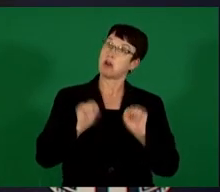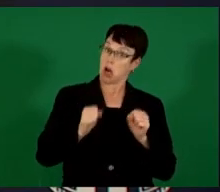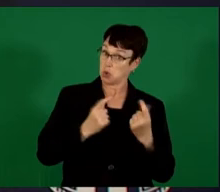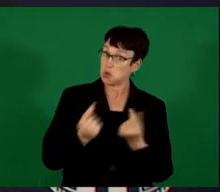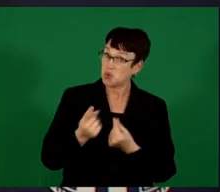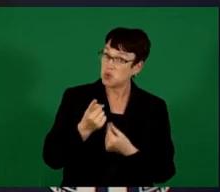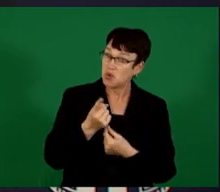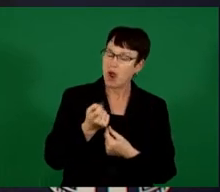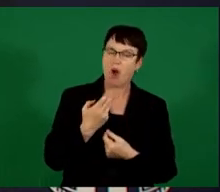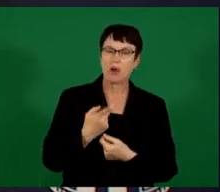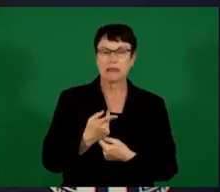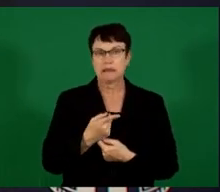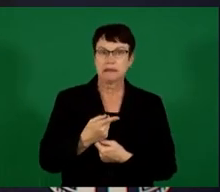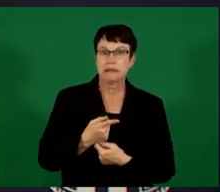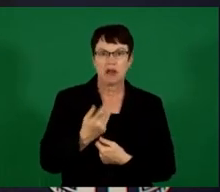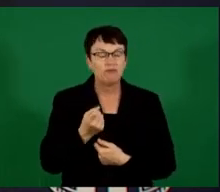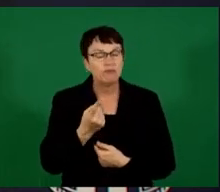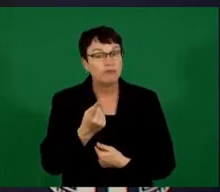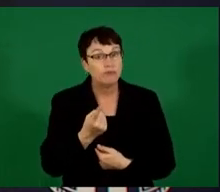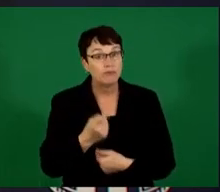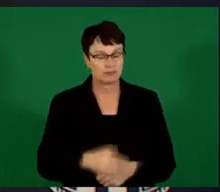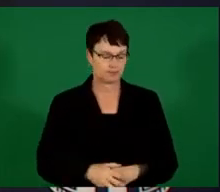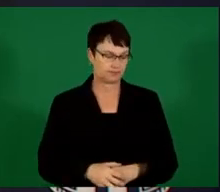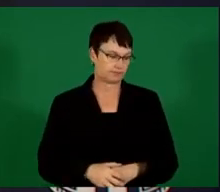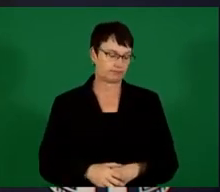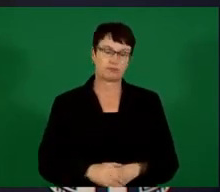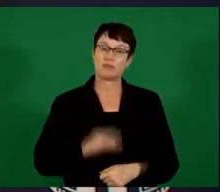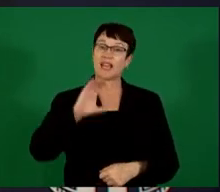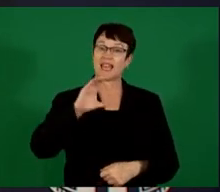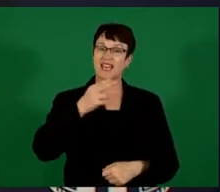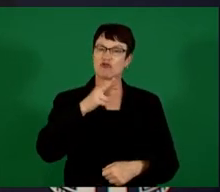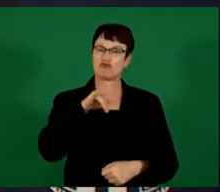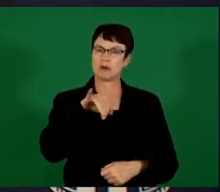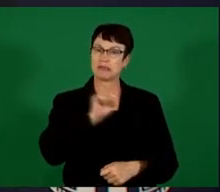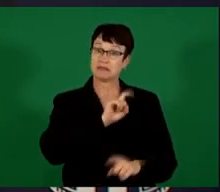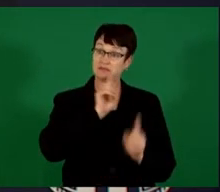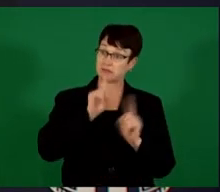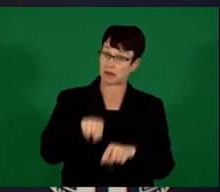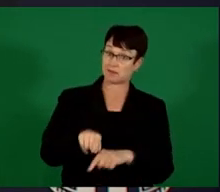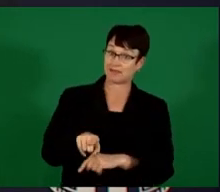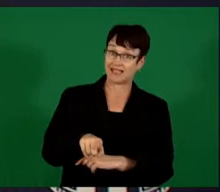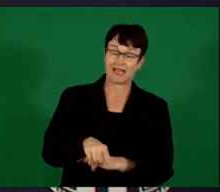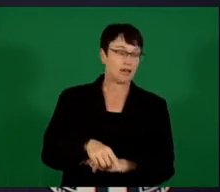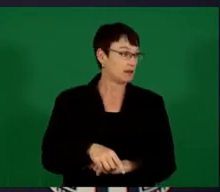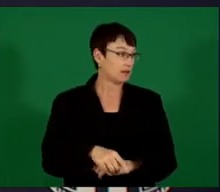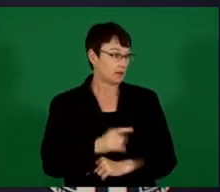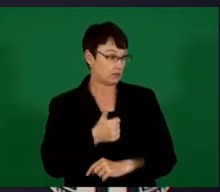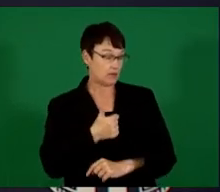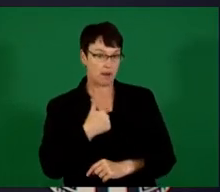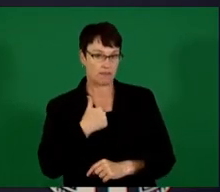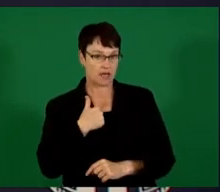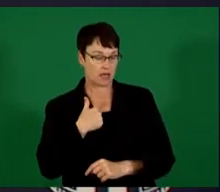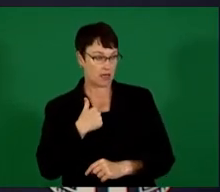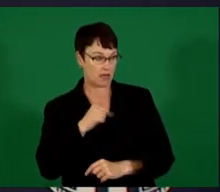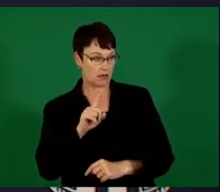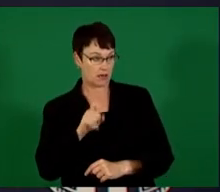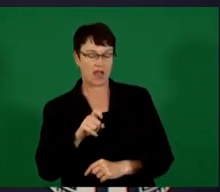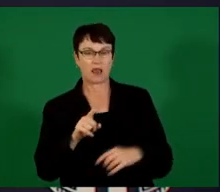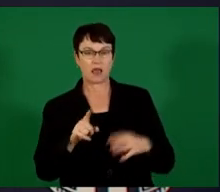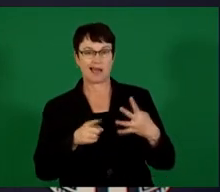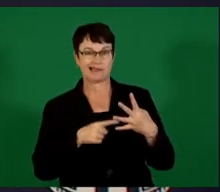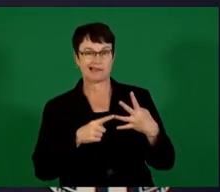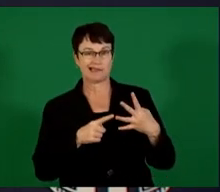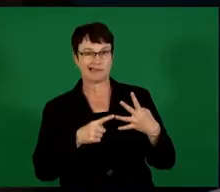Chris, you want to start? Sure. Would you like me to deal with the unemployment? Q3.